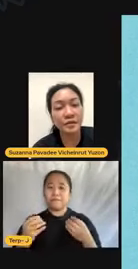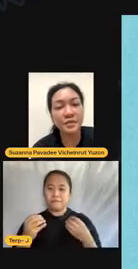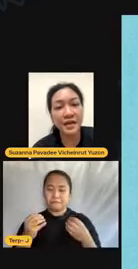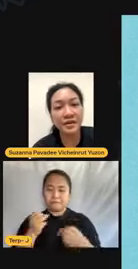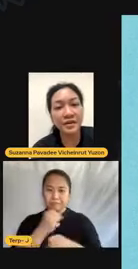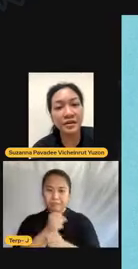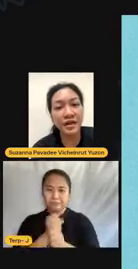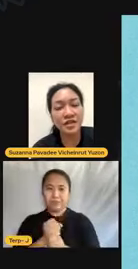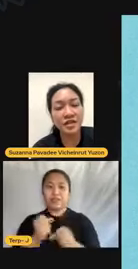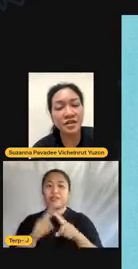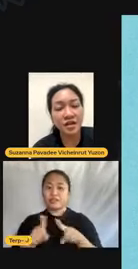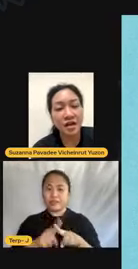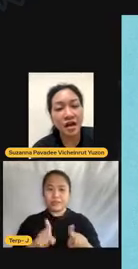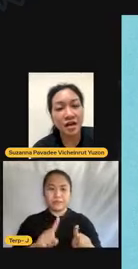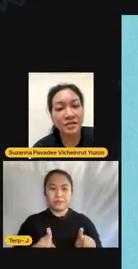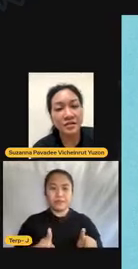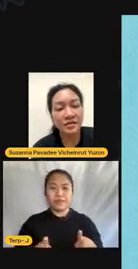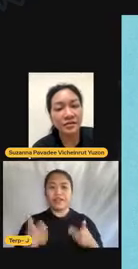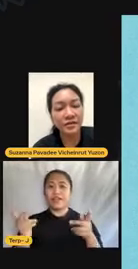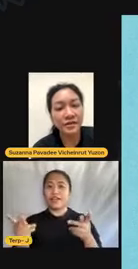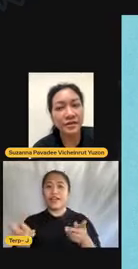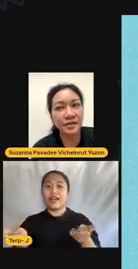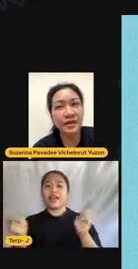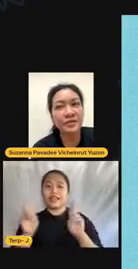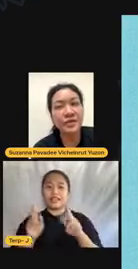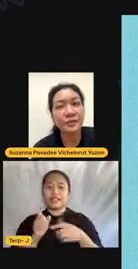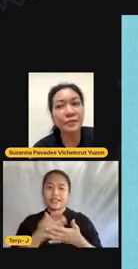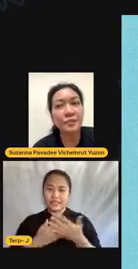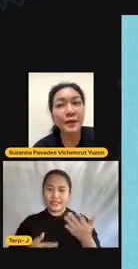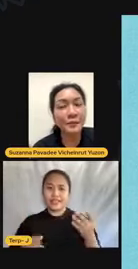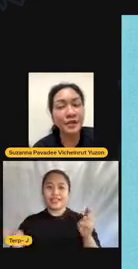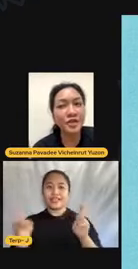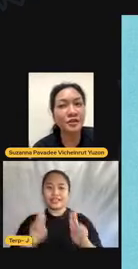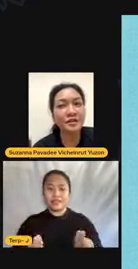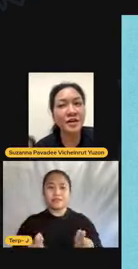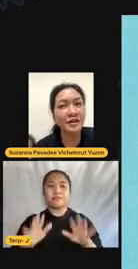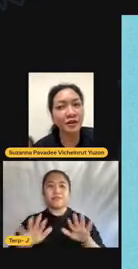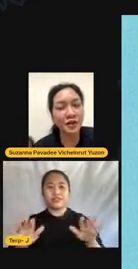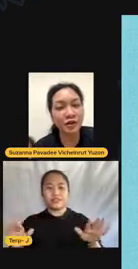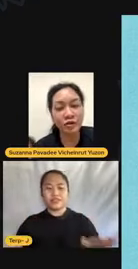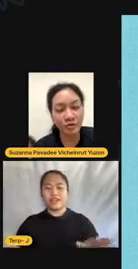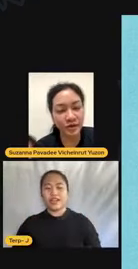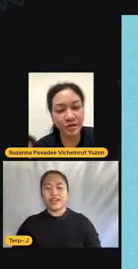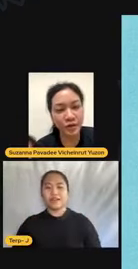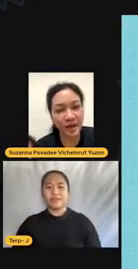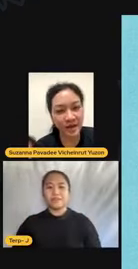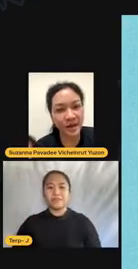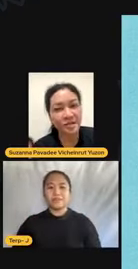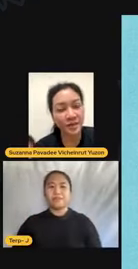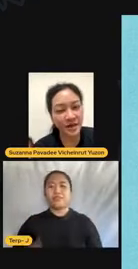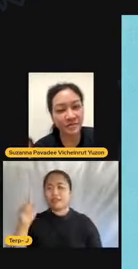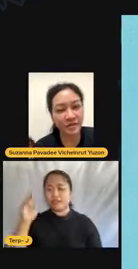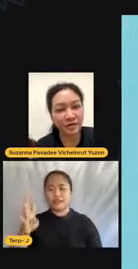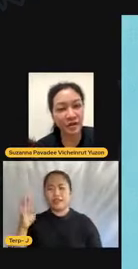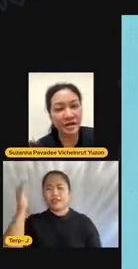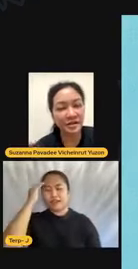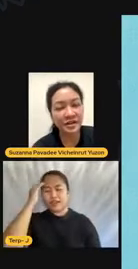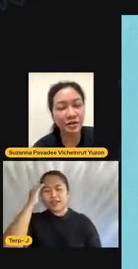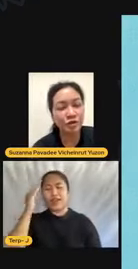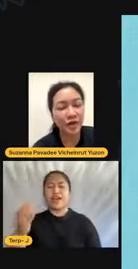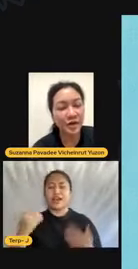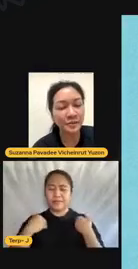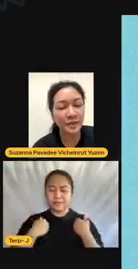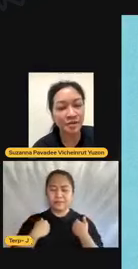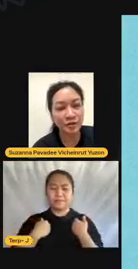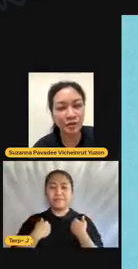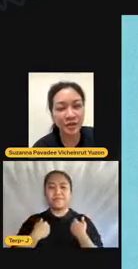you know, come together and just leave the big picture, because God already knows what he has planned for you. God already